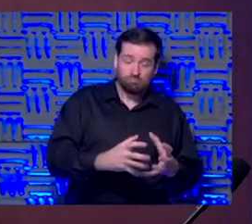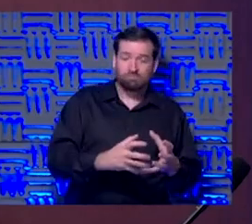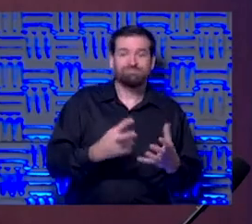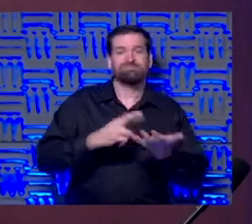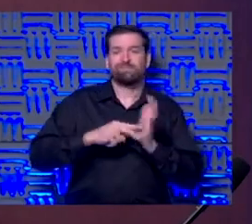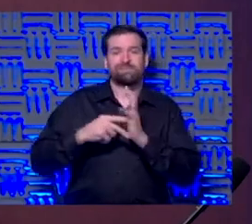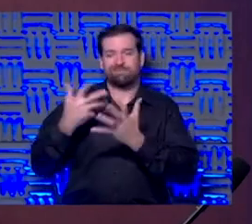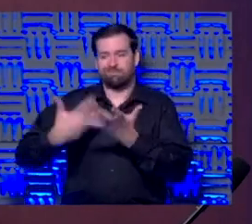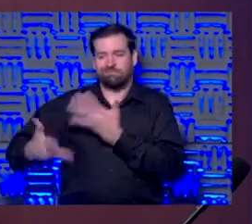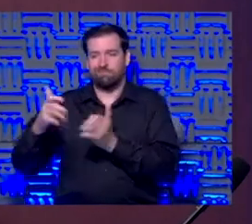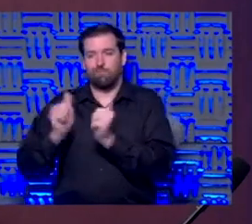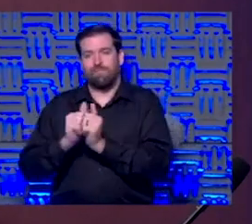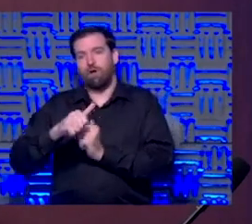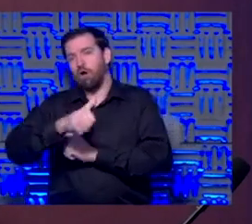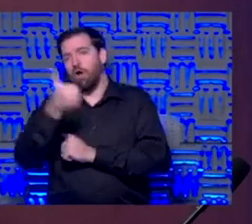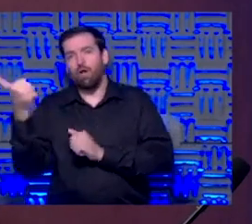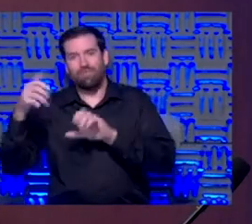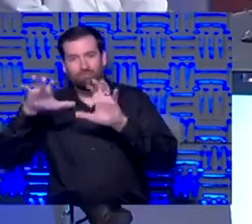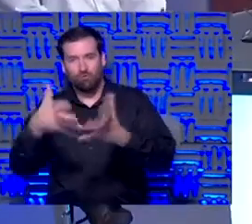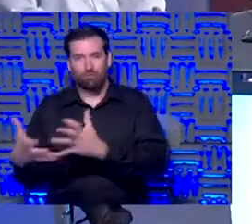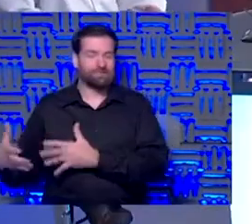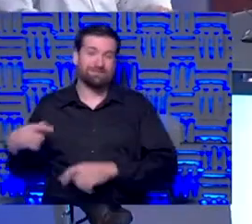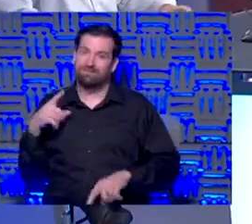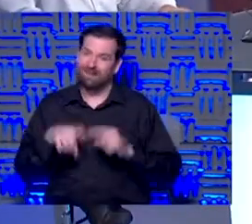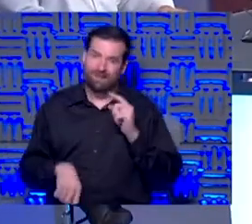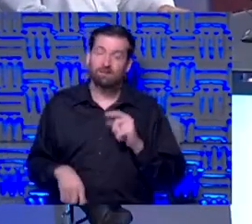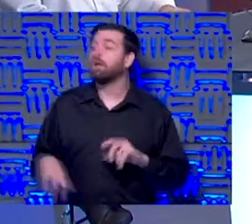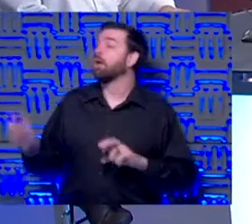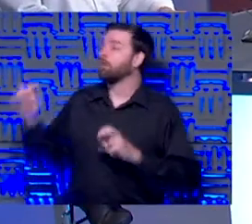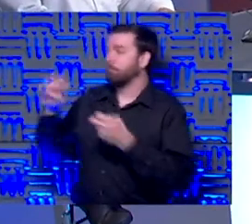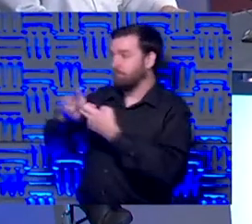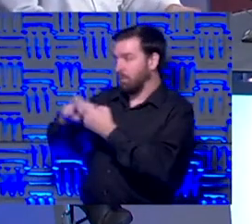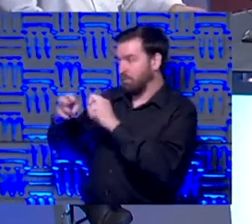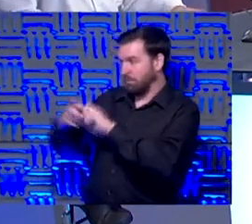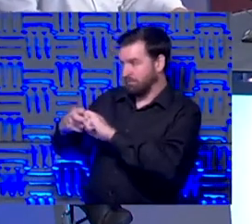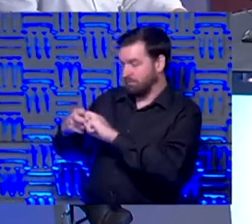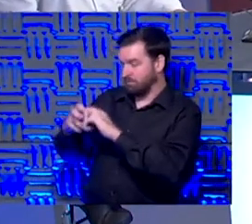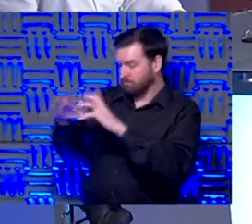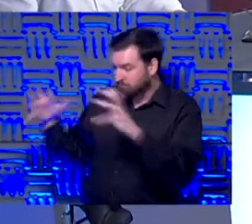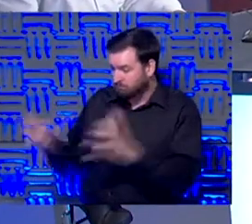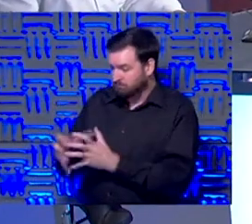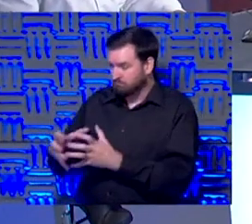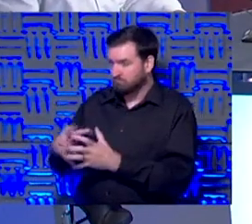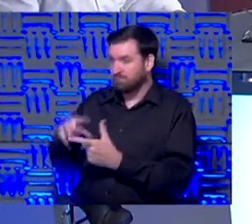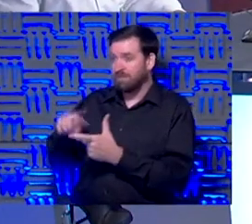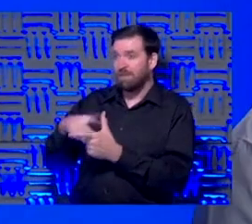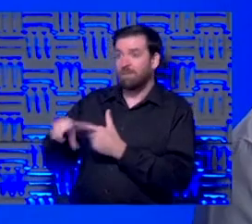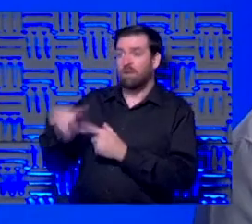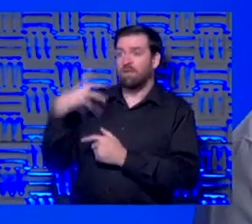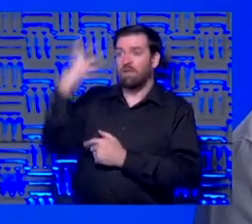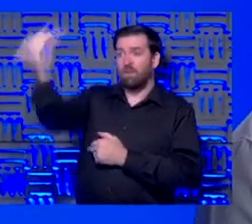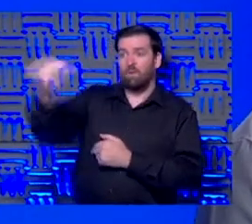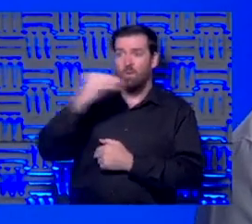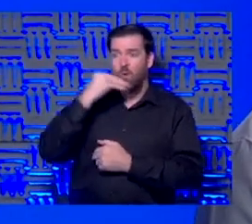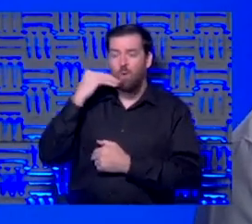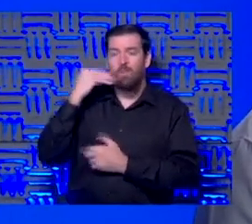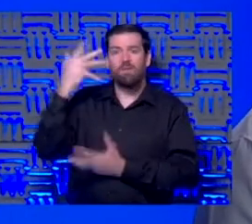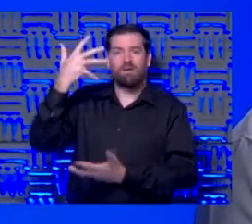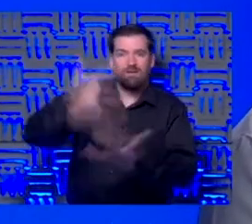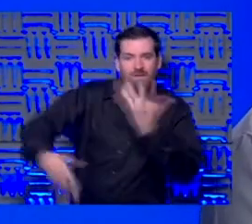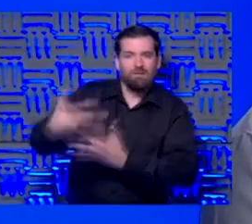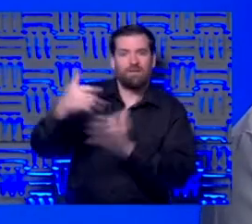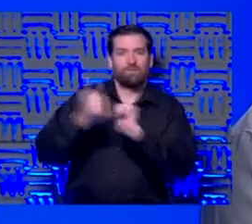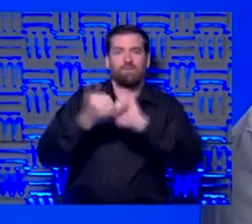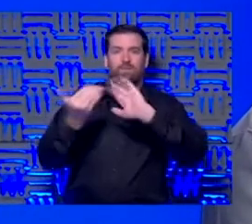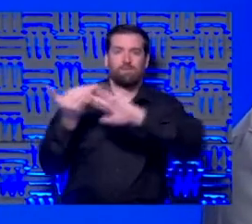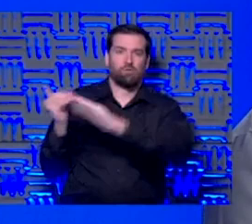be interacting with the other lots of other cohorts. The problem is they're moving out of that cohort when they go home and into the community. Yeah, right. So